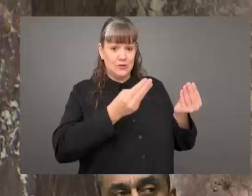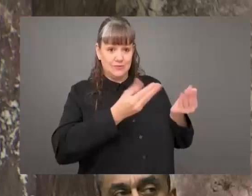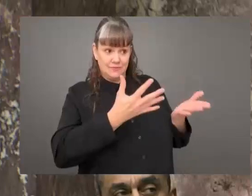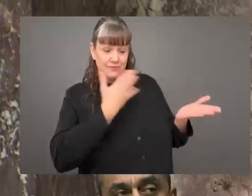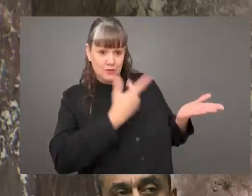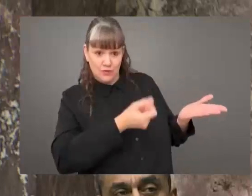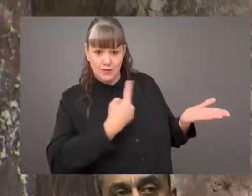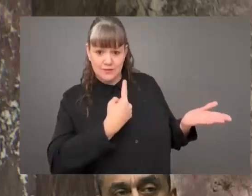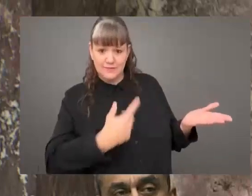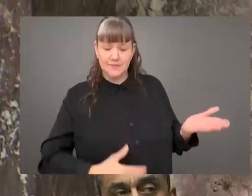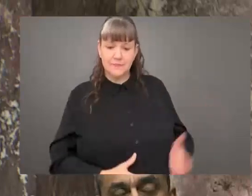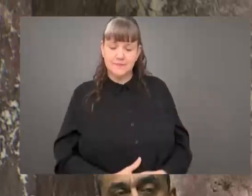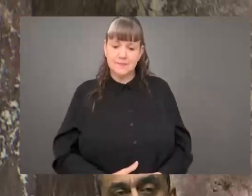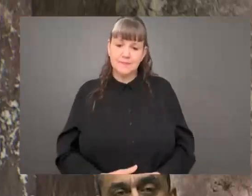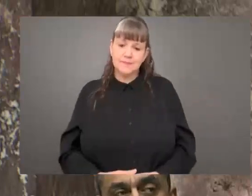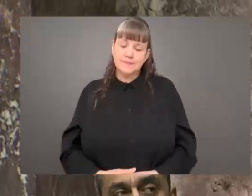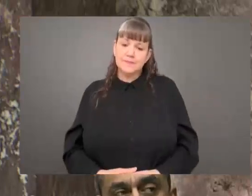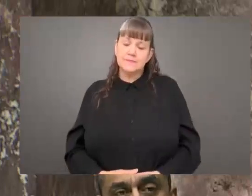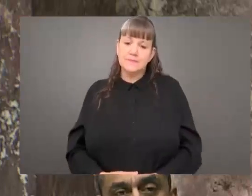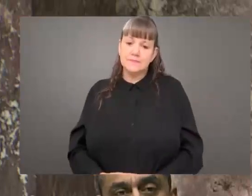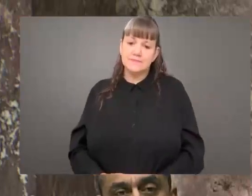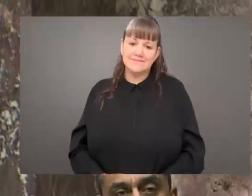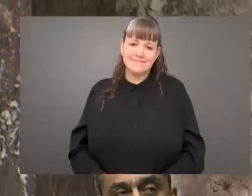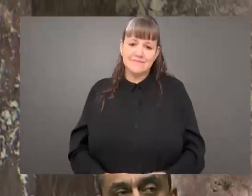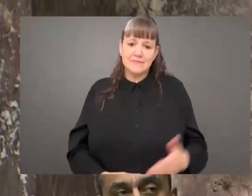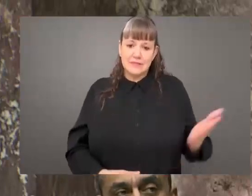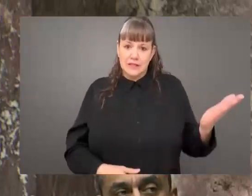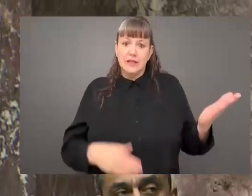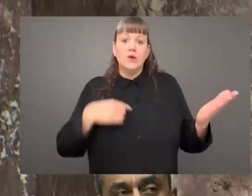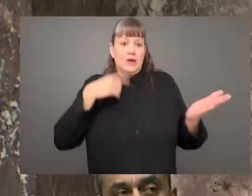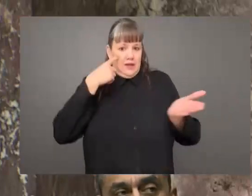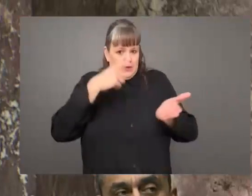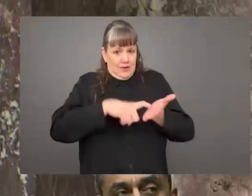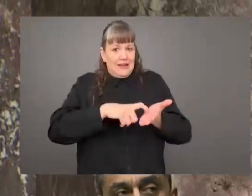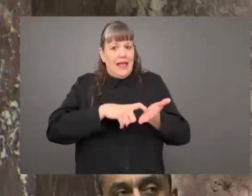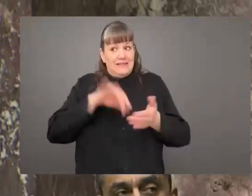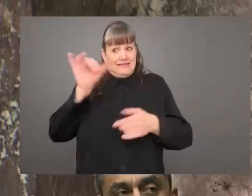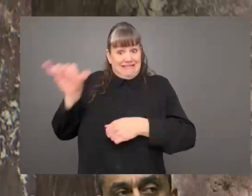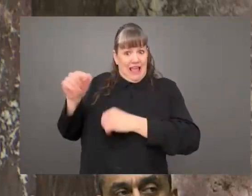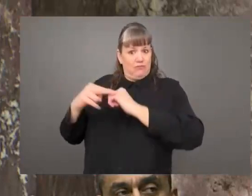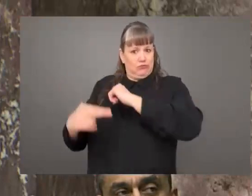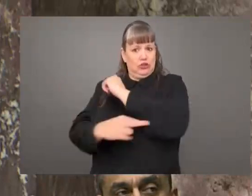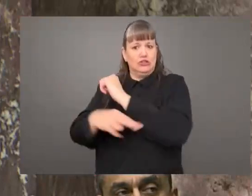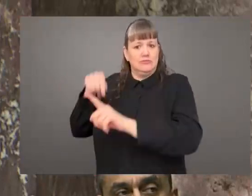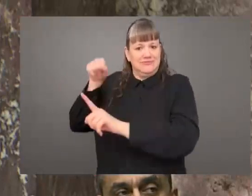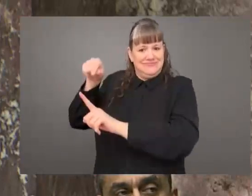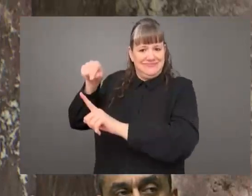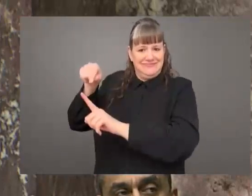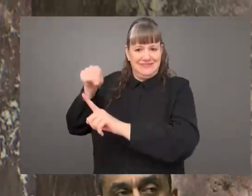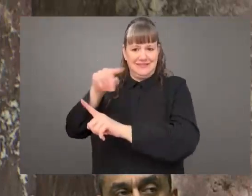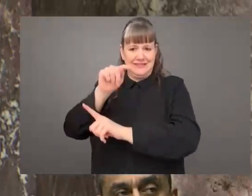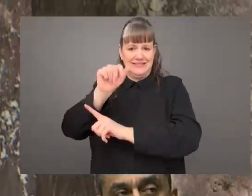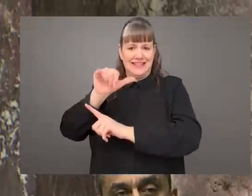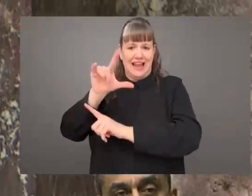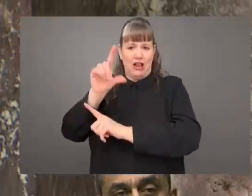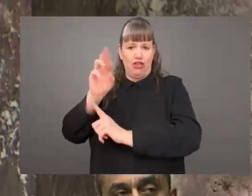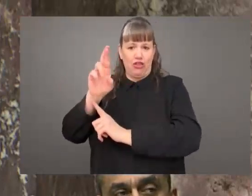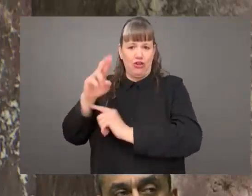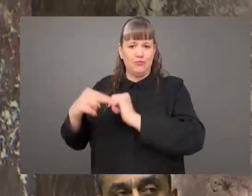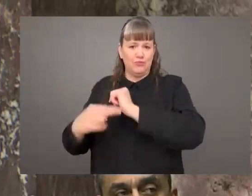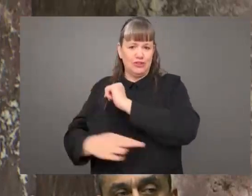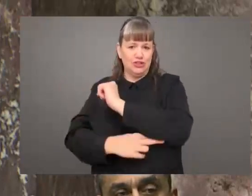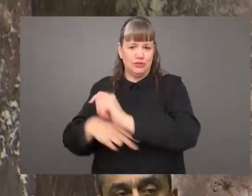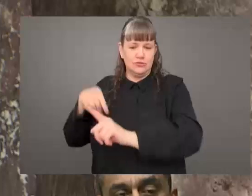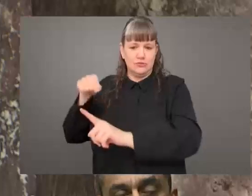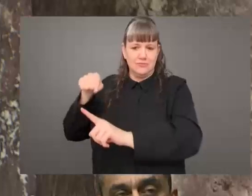we recognize, obviously, the importance of the Taylor Bridge in terms of its importance to his region of the province, but indeed the province's